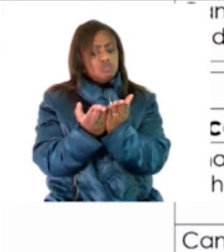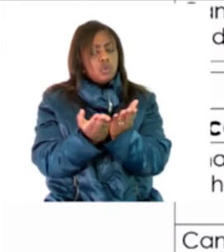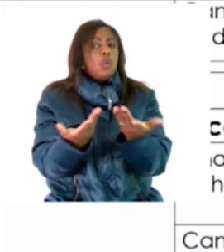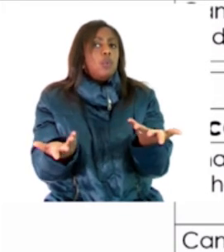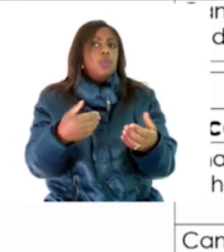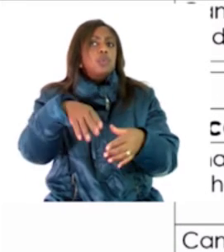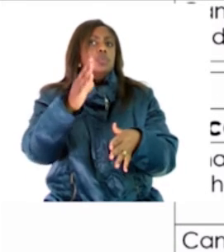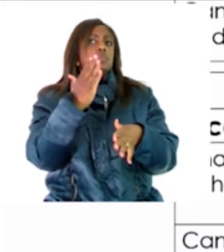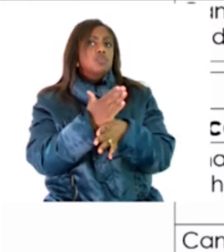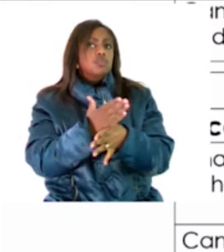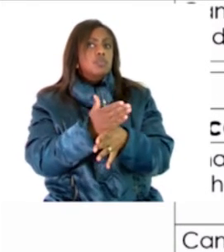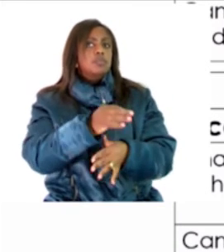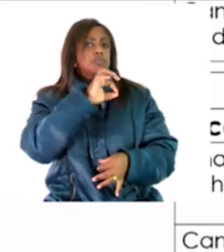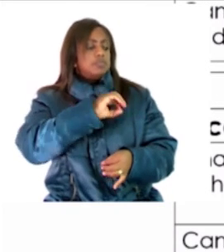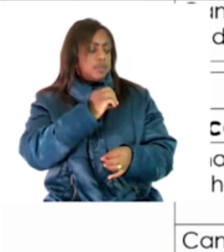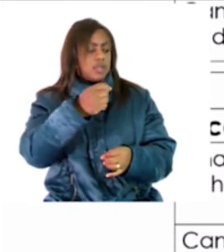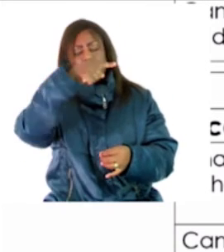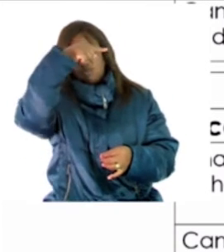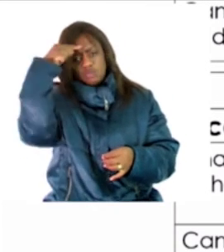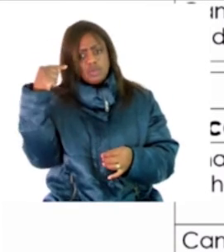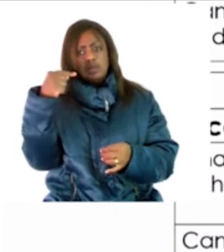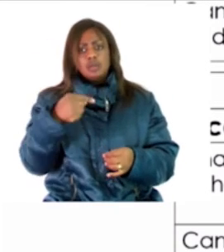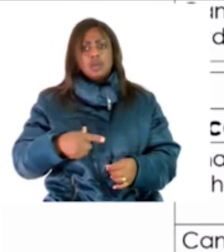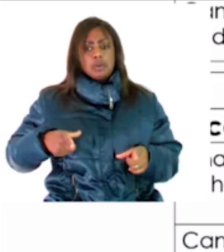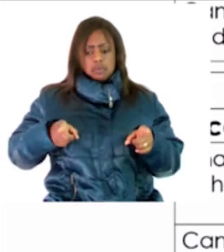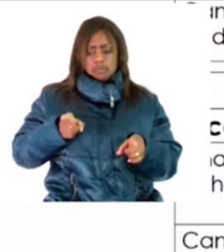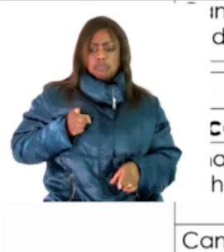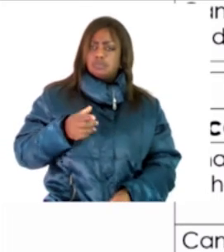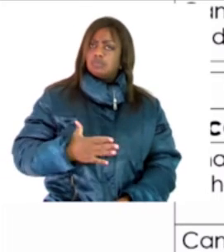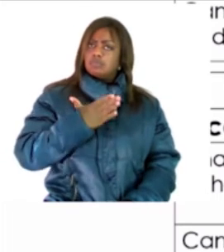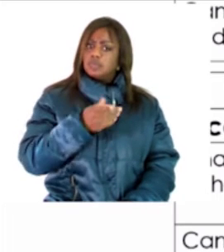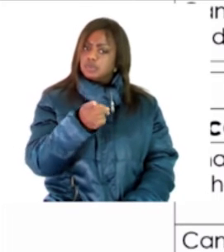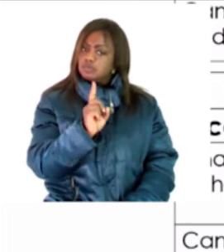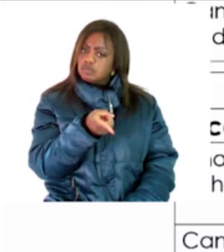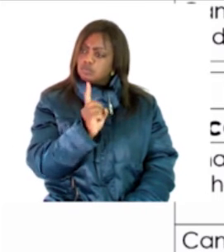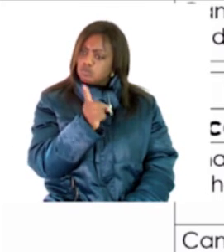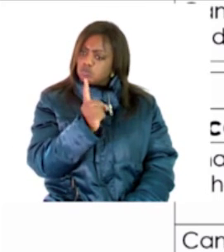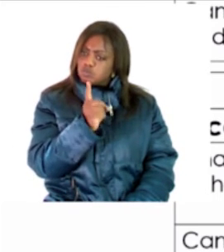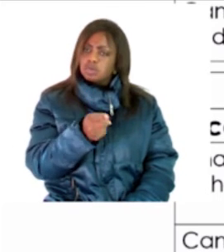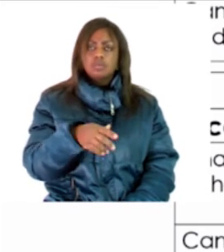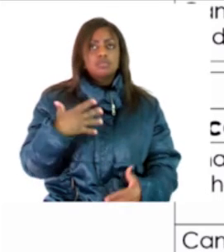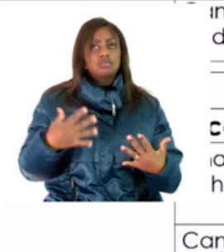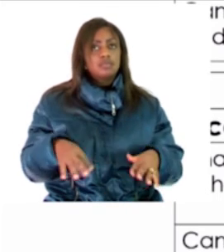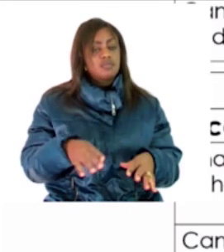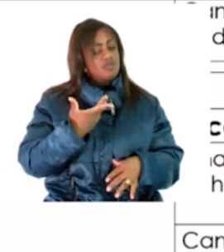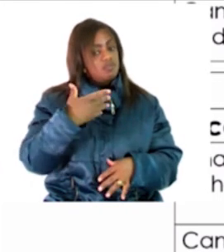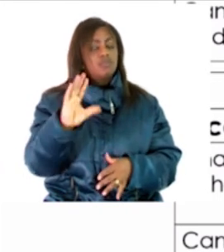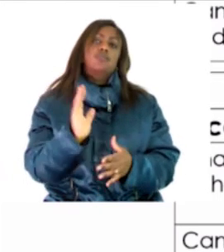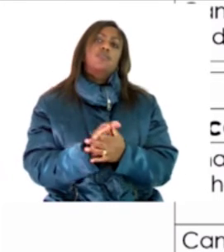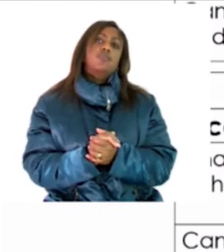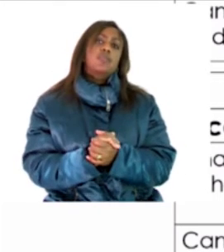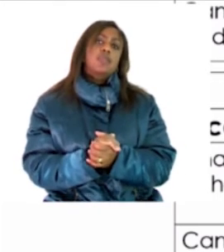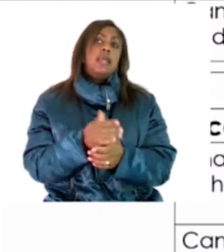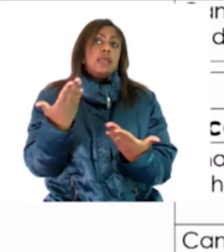when you're drunk every day, your boss or your manager or whoever is supervising, you might think that no, it's enough with you, because even if you